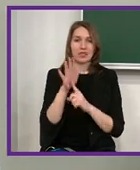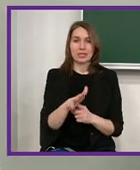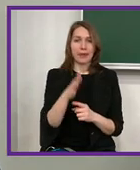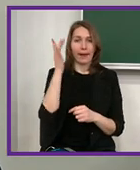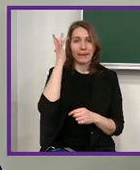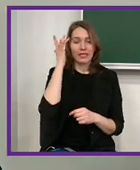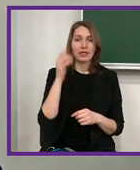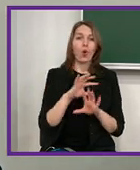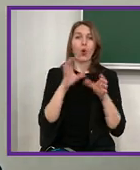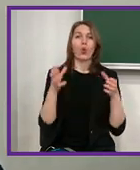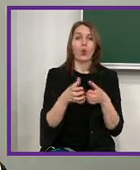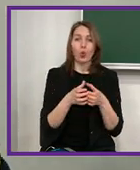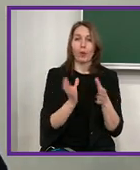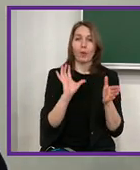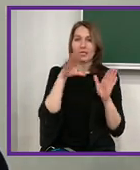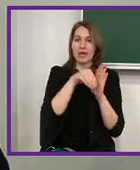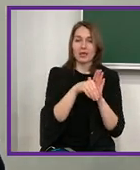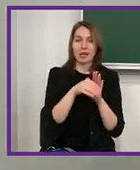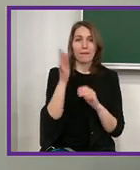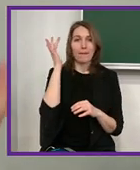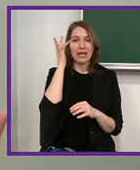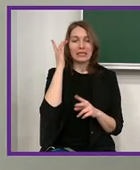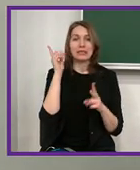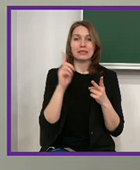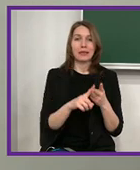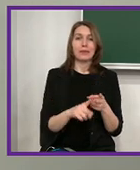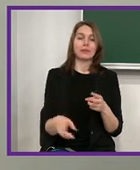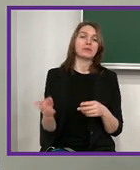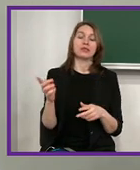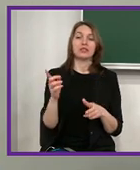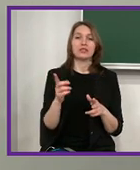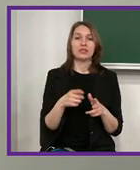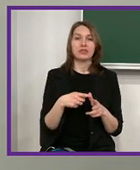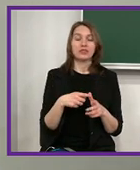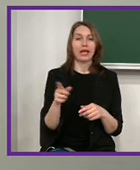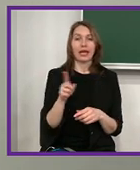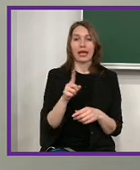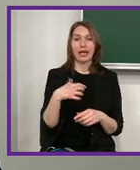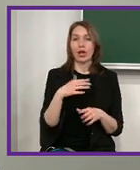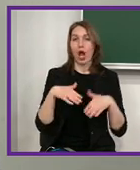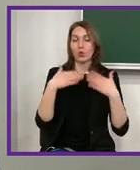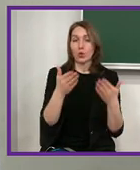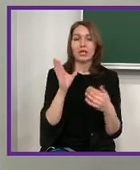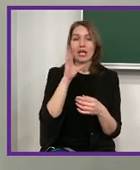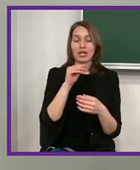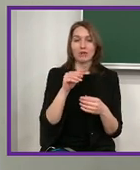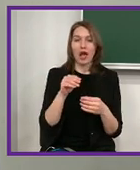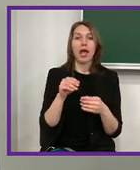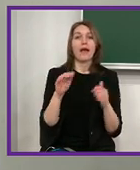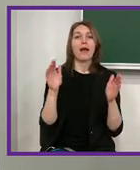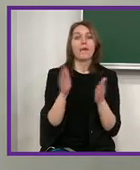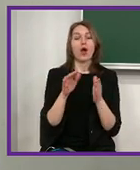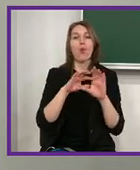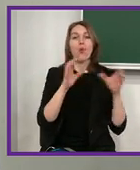rights holders. It needs to facilitate empowerment of communities who are participating in the process. That's the other kind of